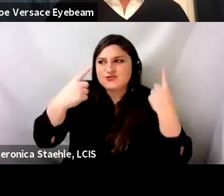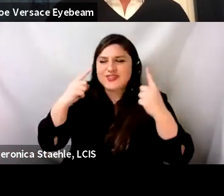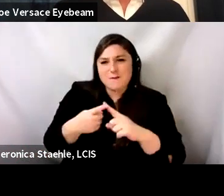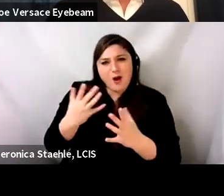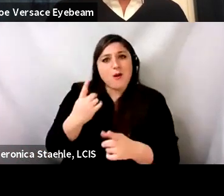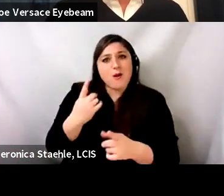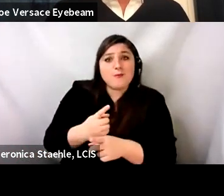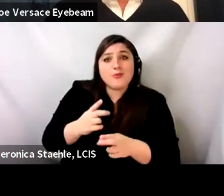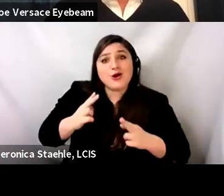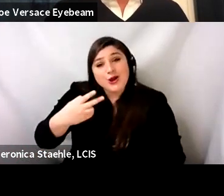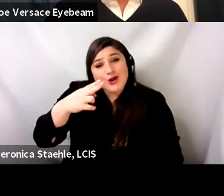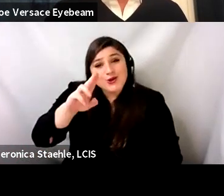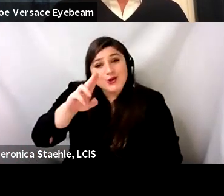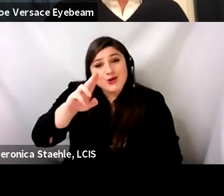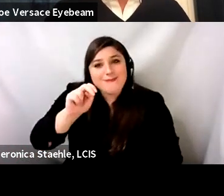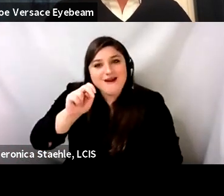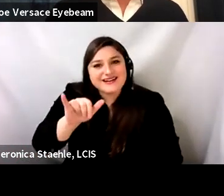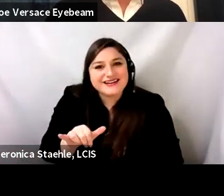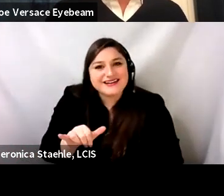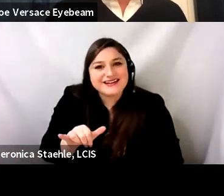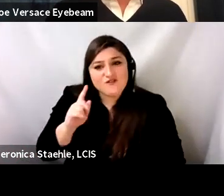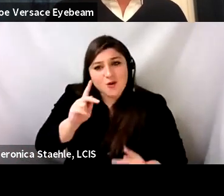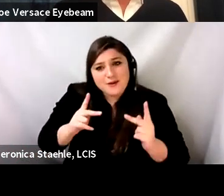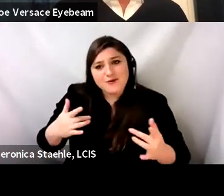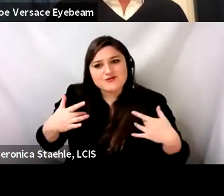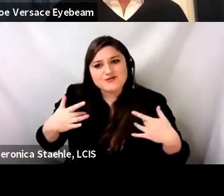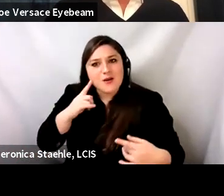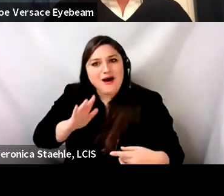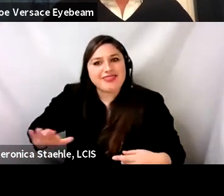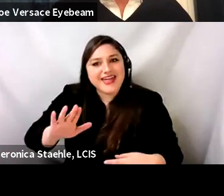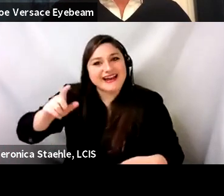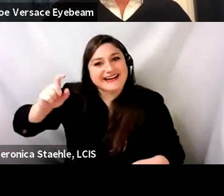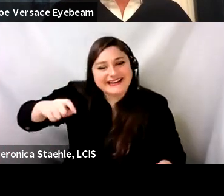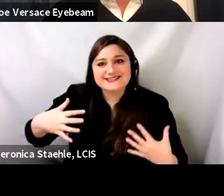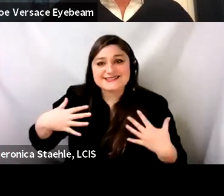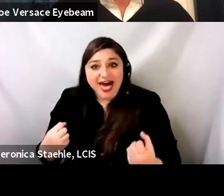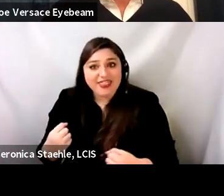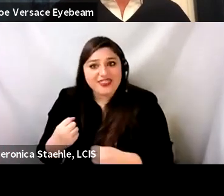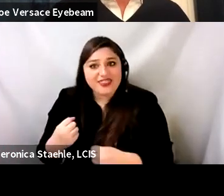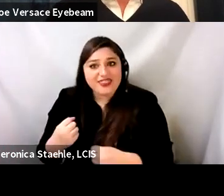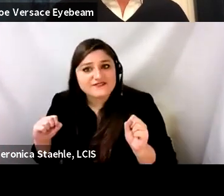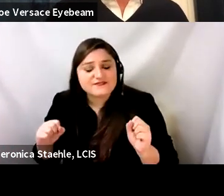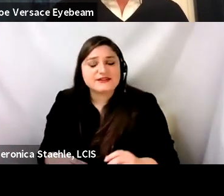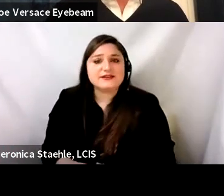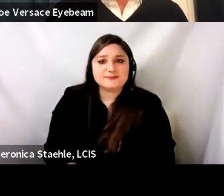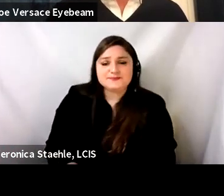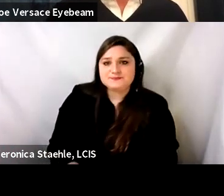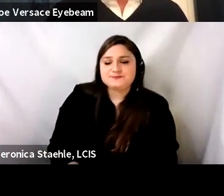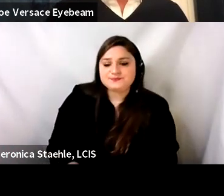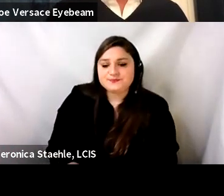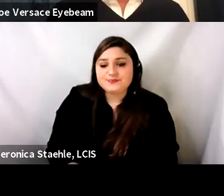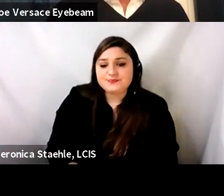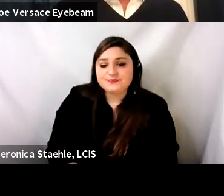everybody is provided for and healthy and has the information they need? And then to Mark's point, we moved into the notion